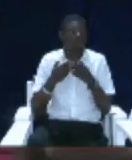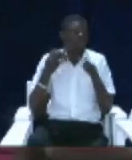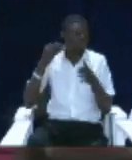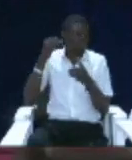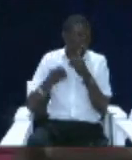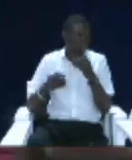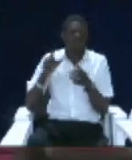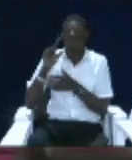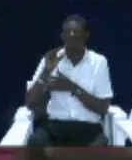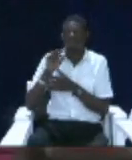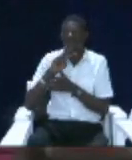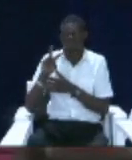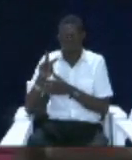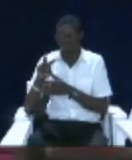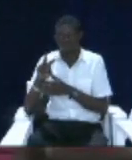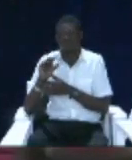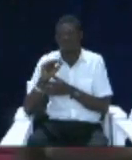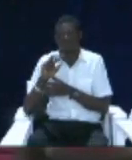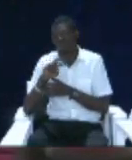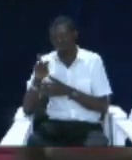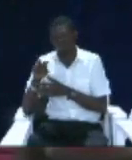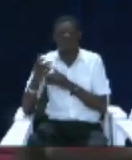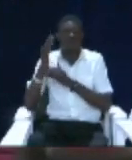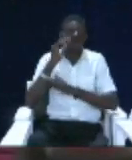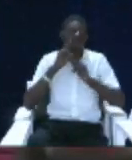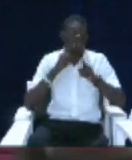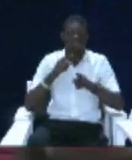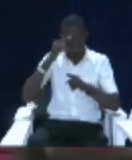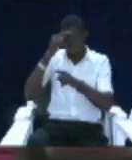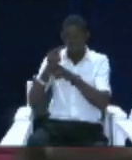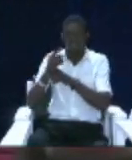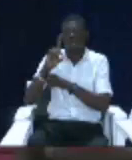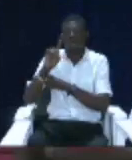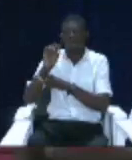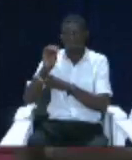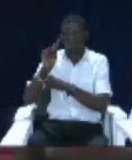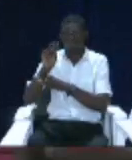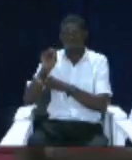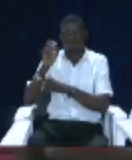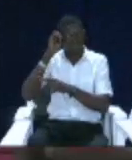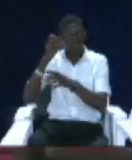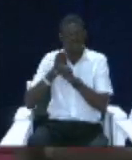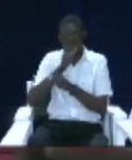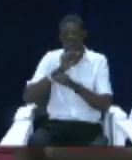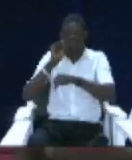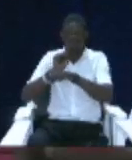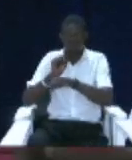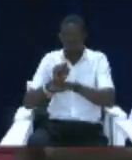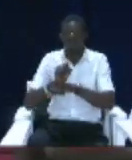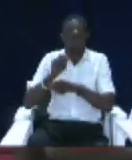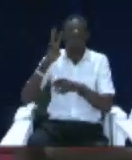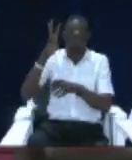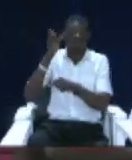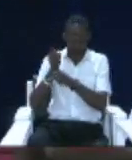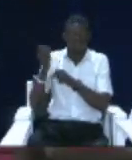end of 2022. God answered Brother Adedotun. He got a job 4 days